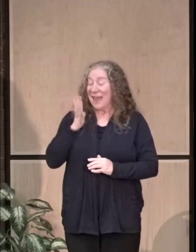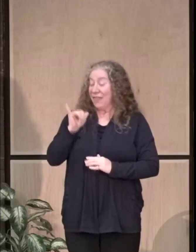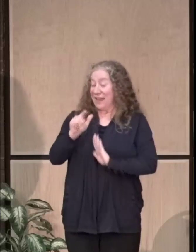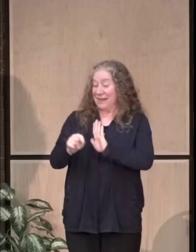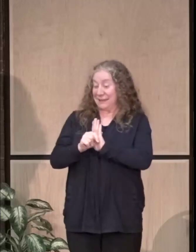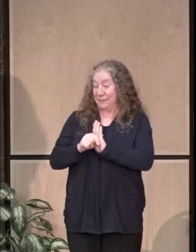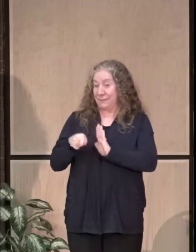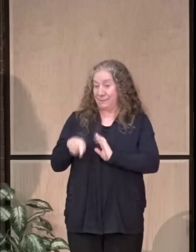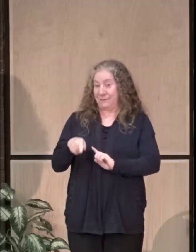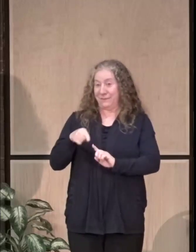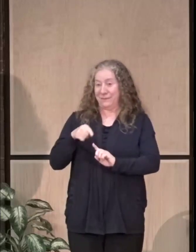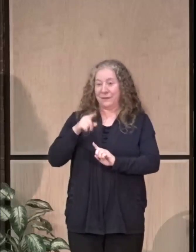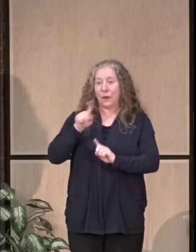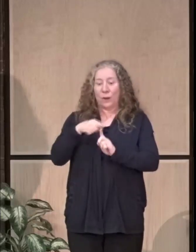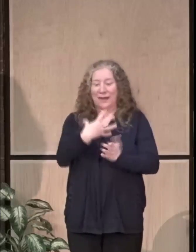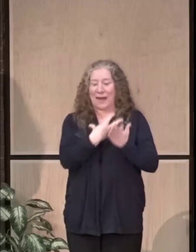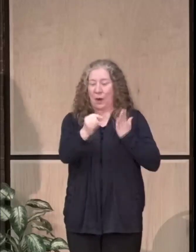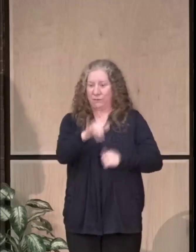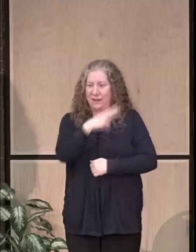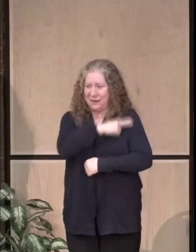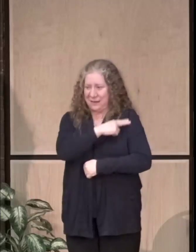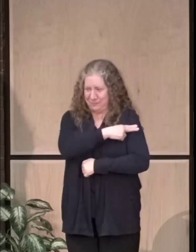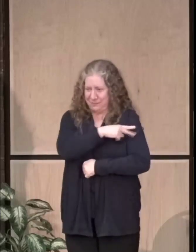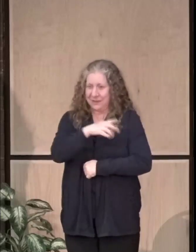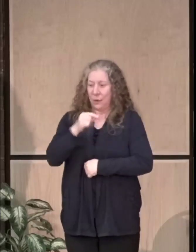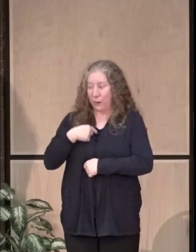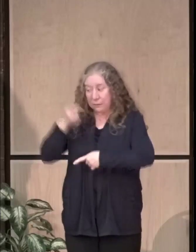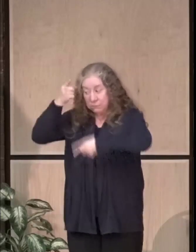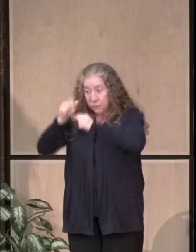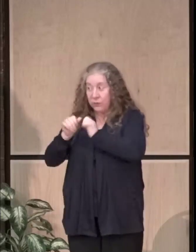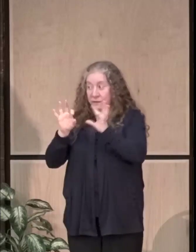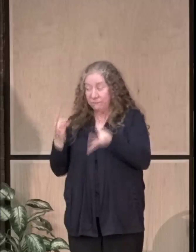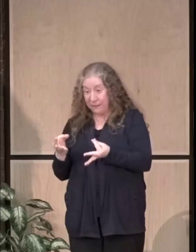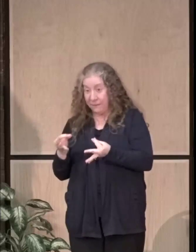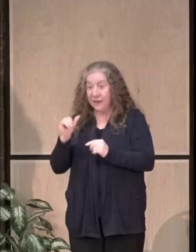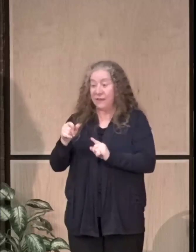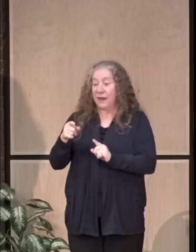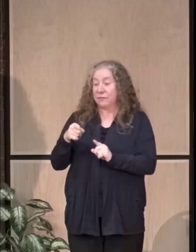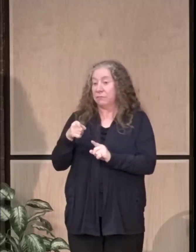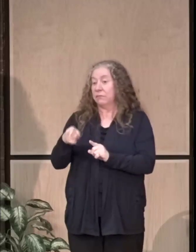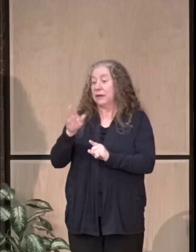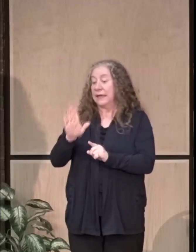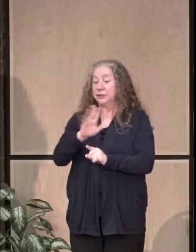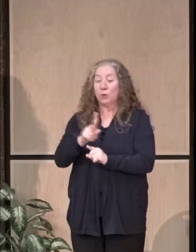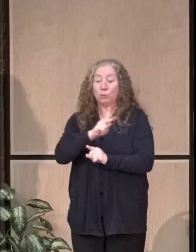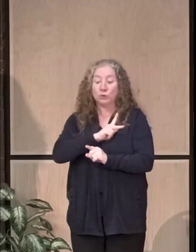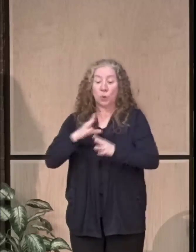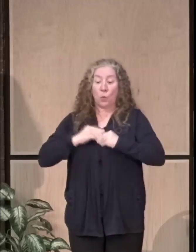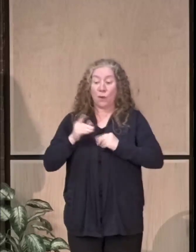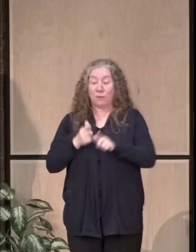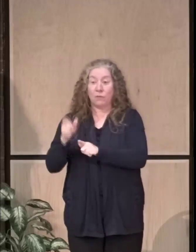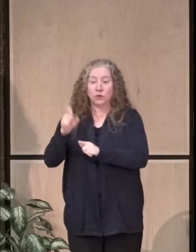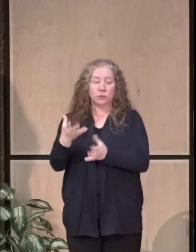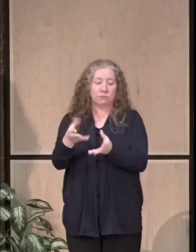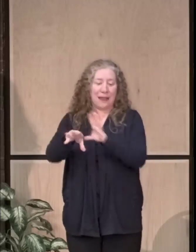I'm referring to is when he was discharged, that the plan had been developed by the family, that his personal firearms would be removed from the home. That's what I